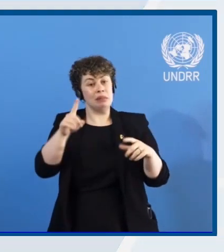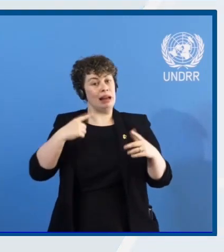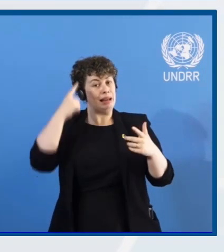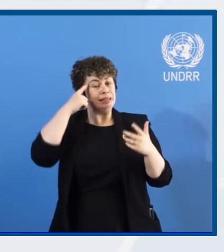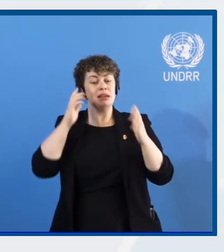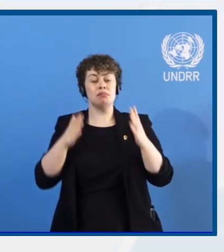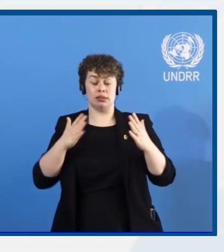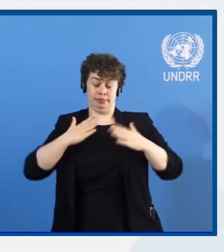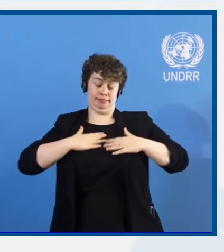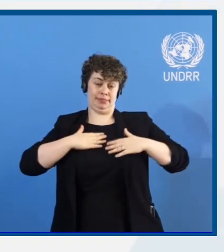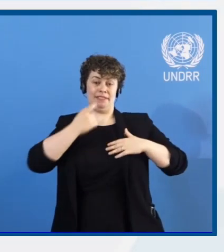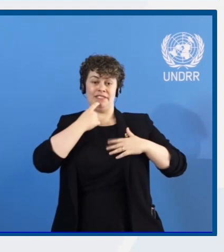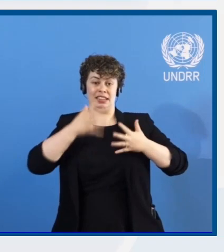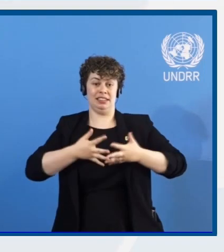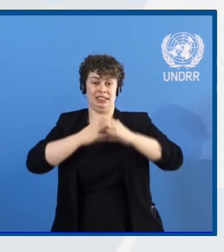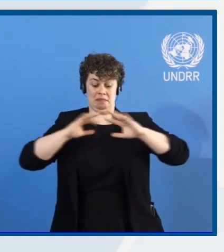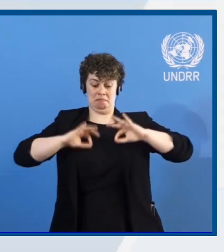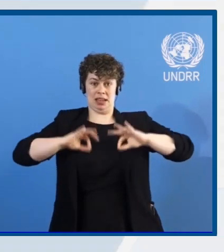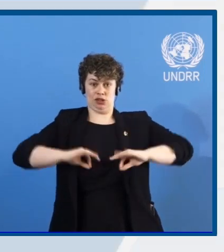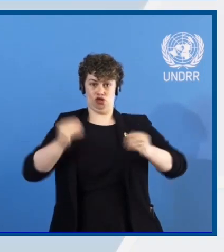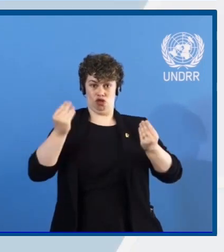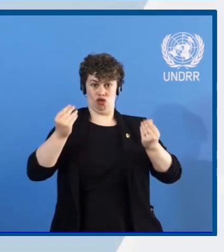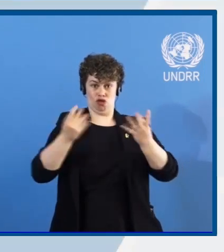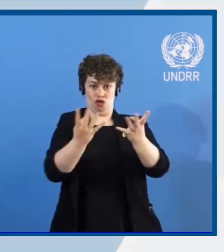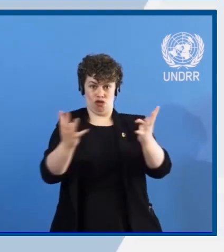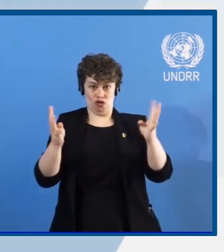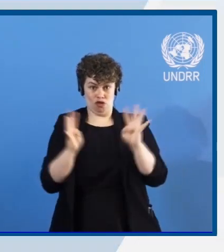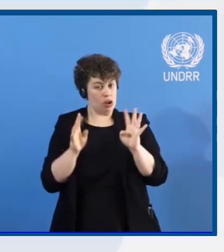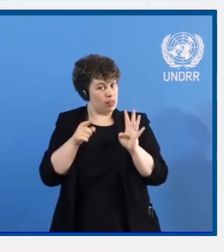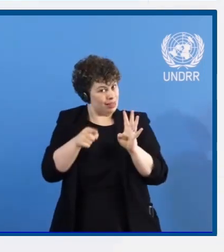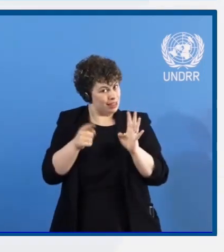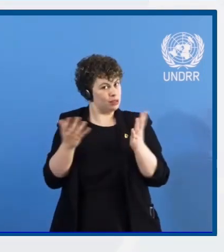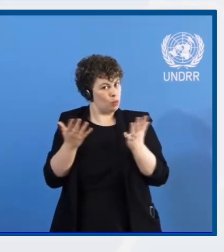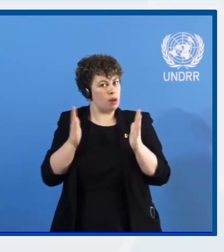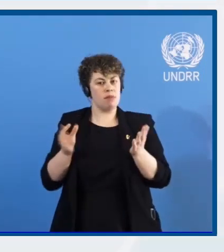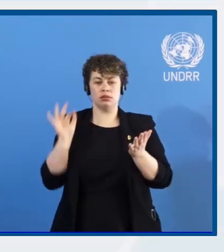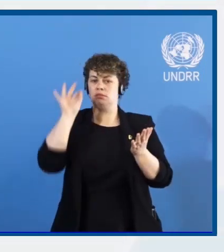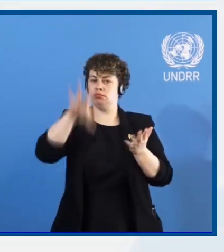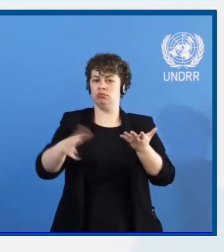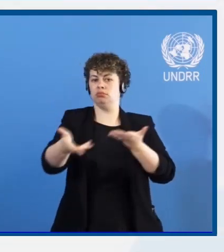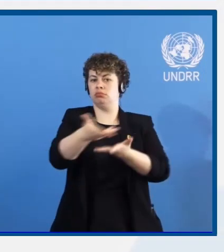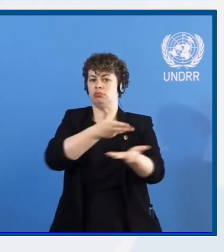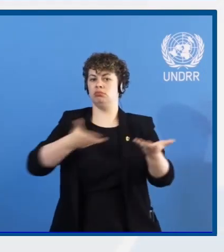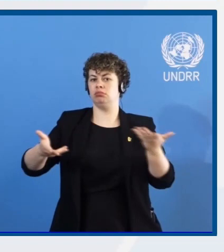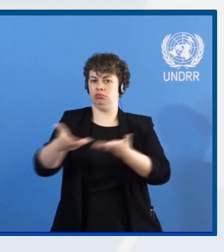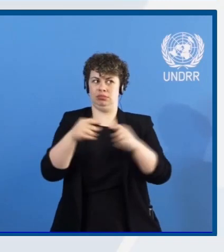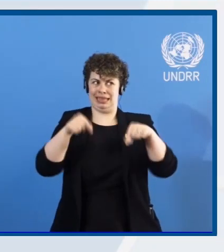a right address to discussion issue like this. We've noticed